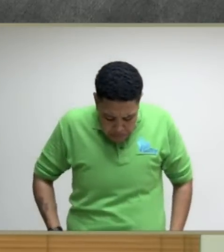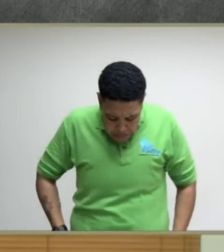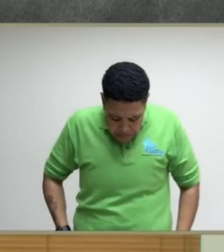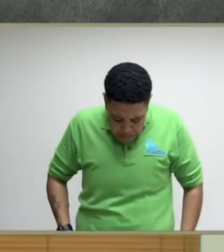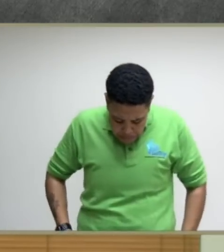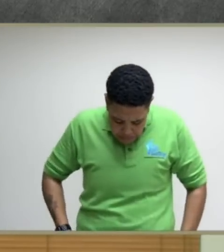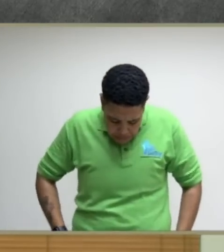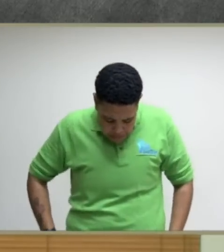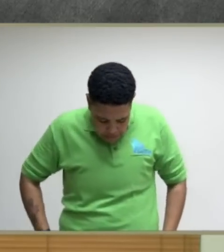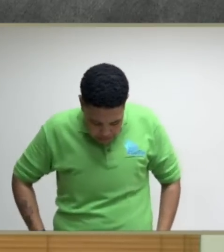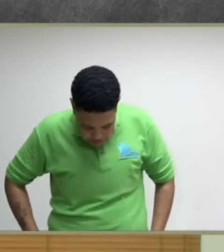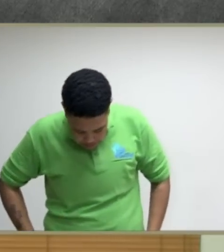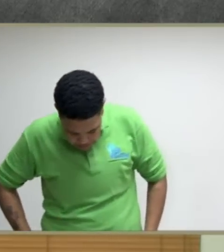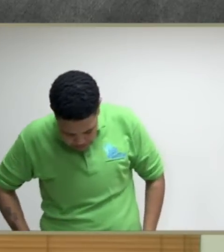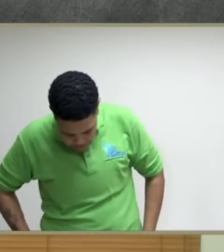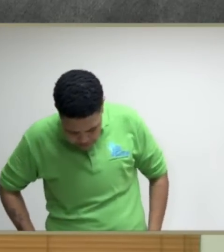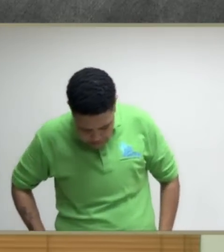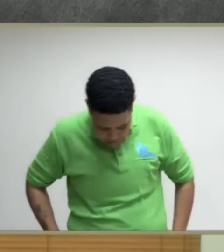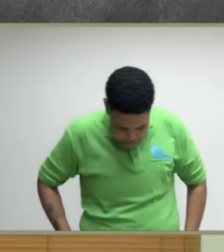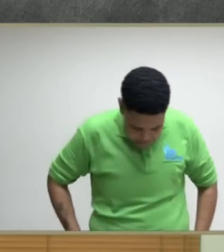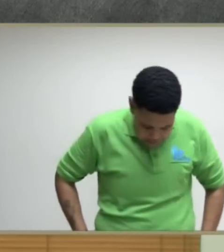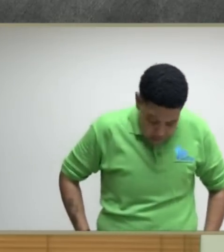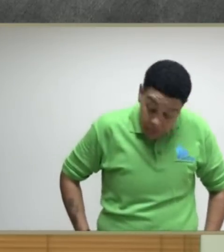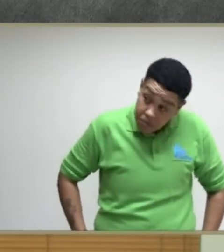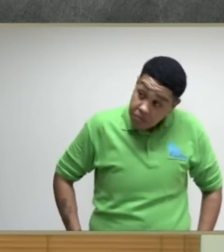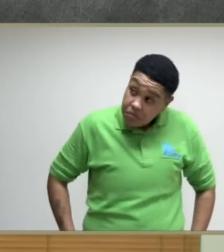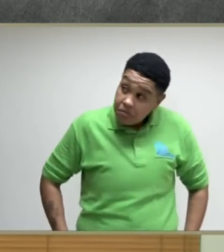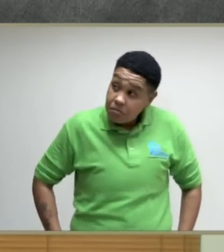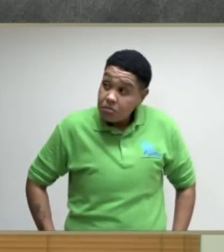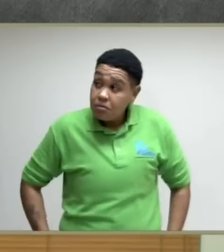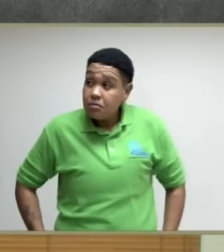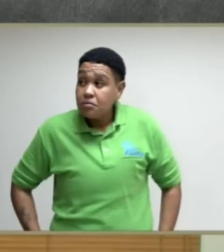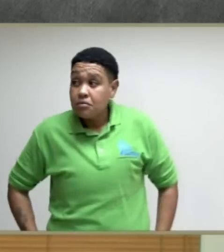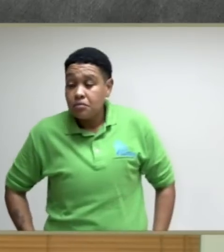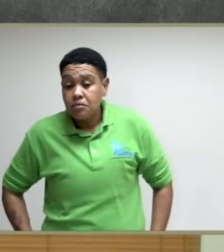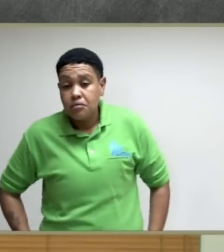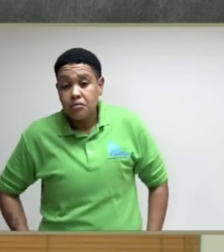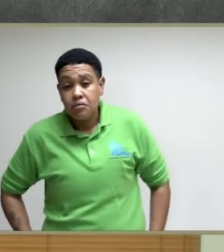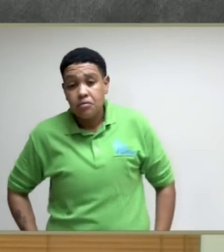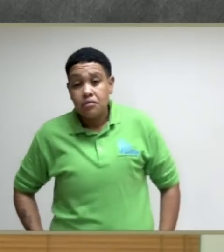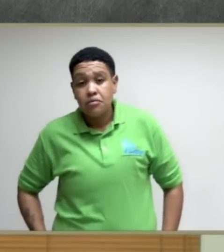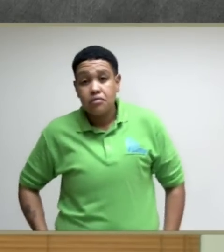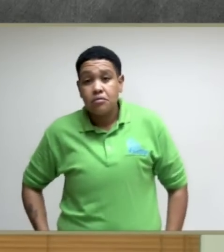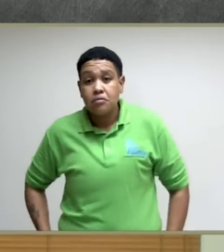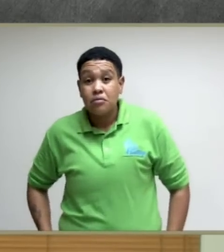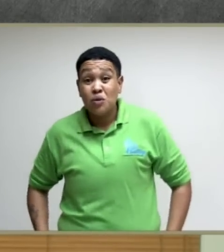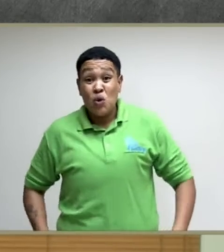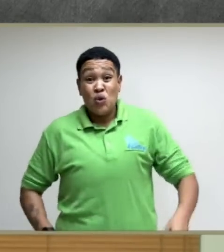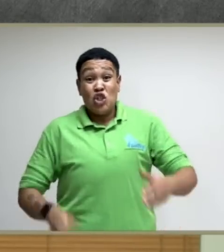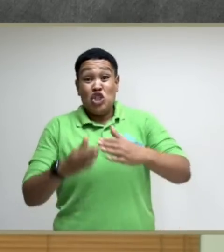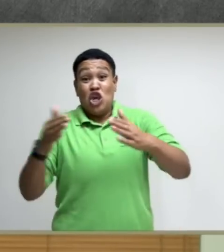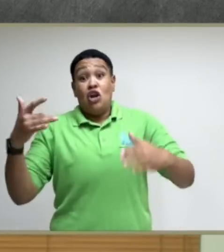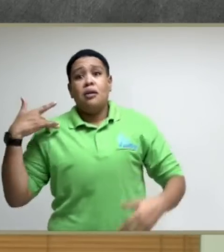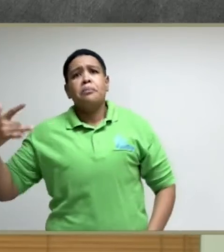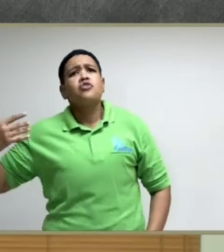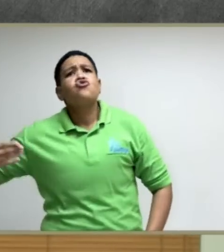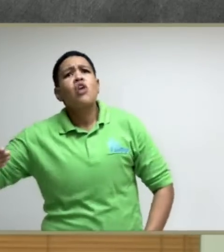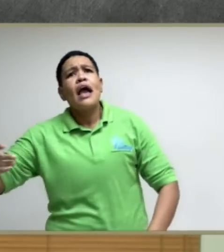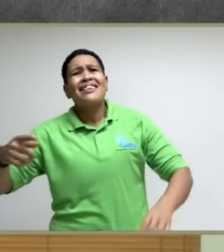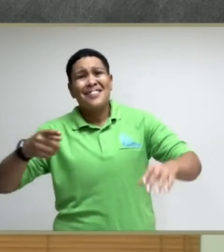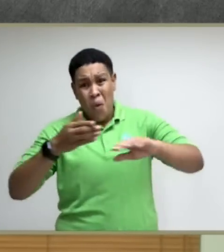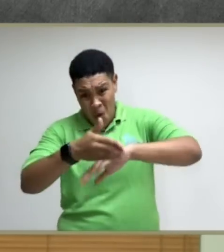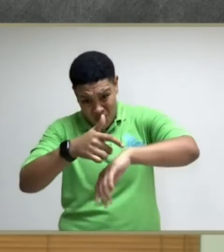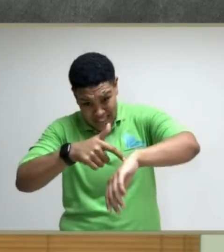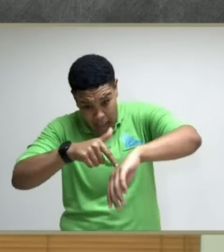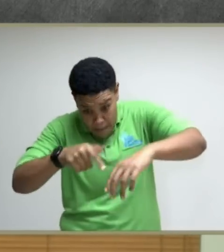general trend is that over this period, the numbers have increased, as we would expect with the increase in the number